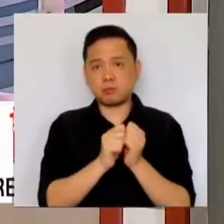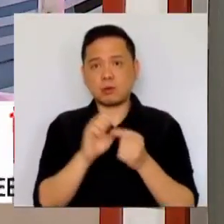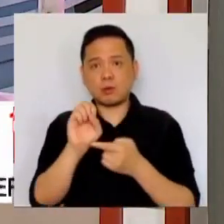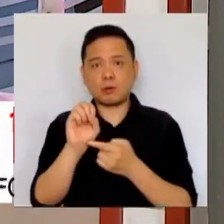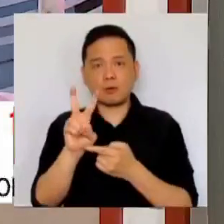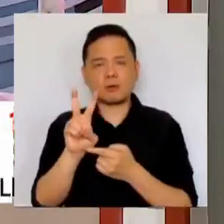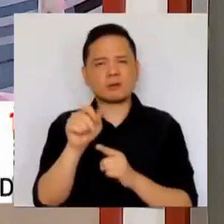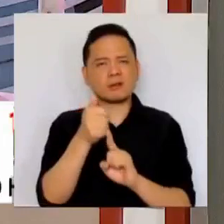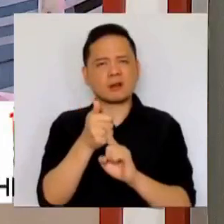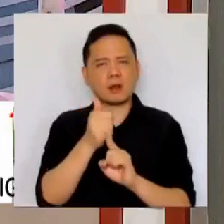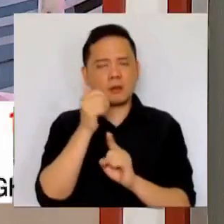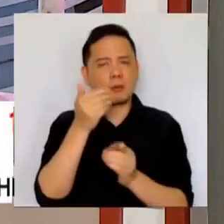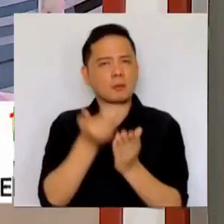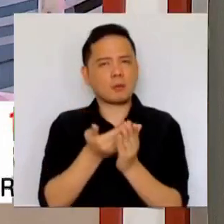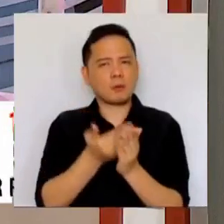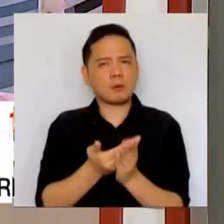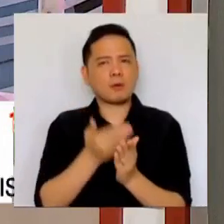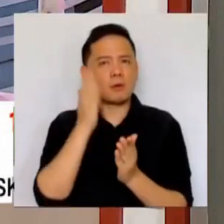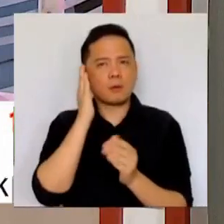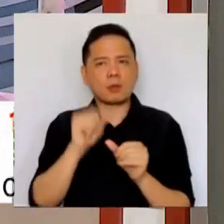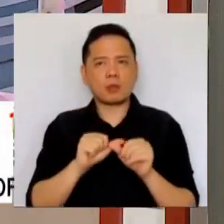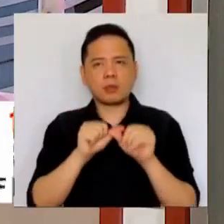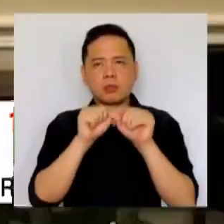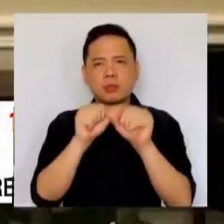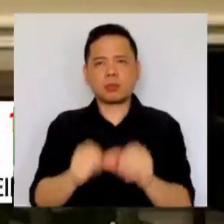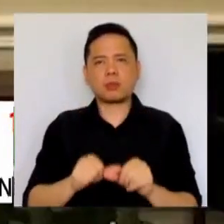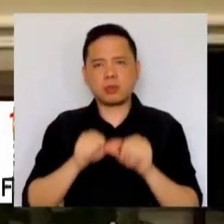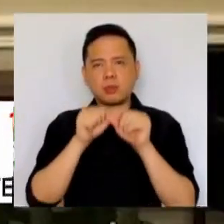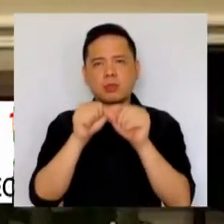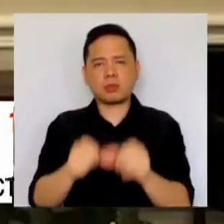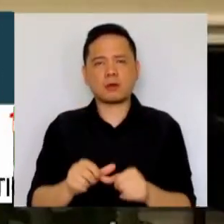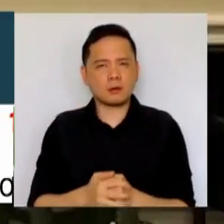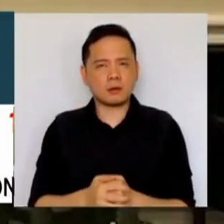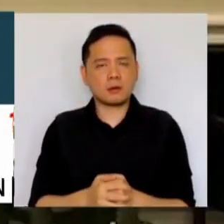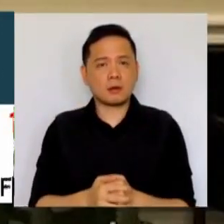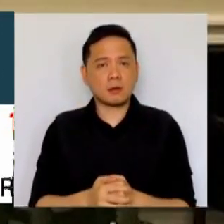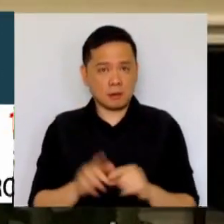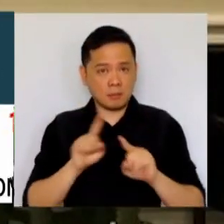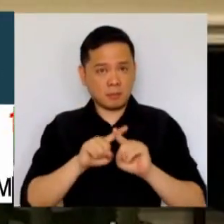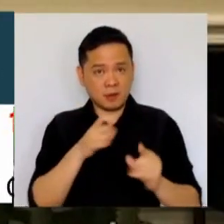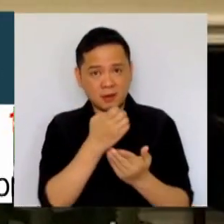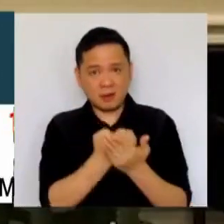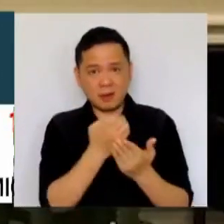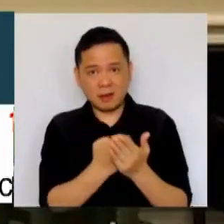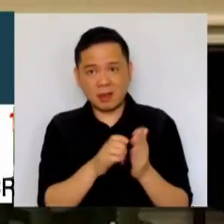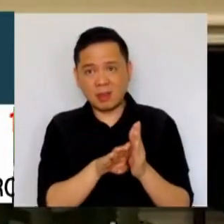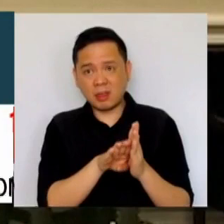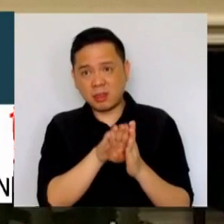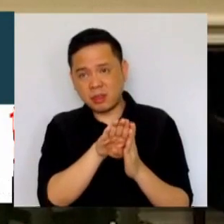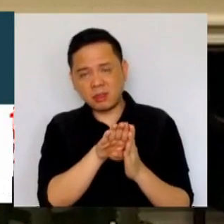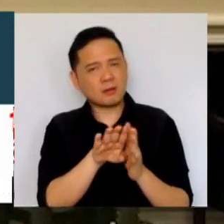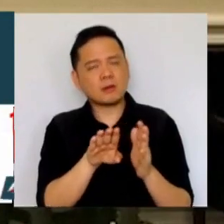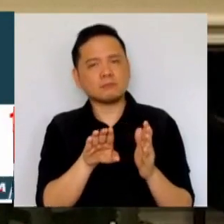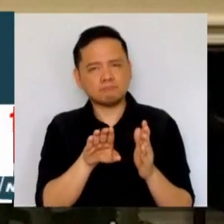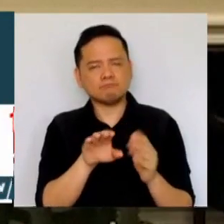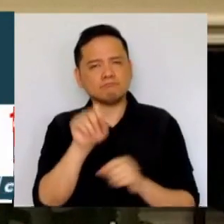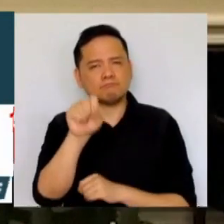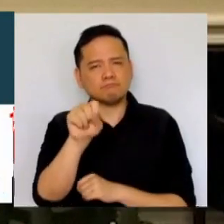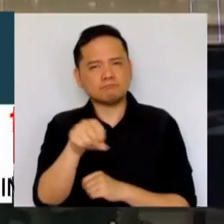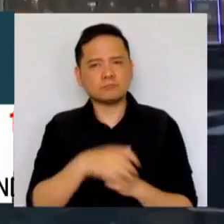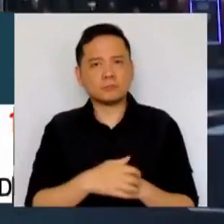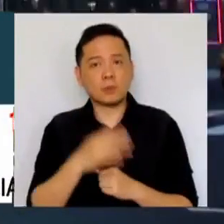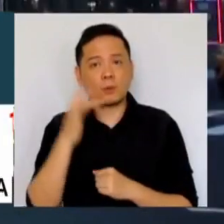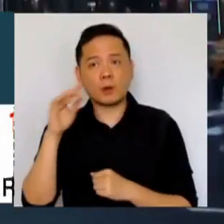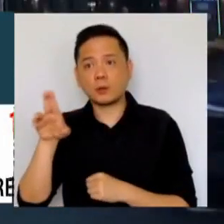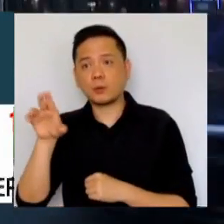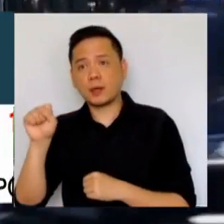she hopes the continuing health crisis would not completely stifle economic activity, adding that the U.S. stimulus at the heart of the